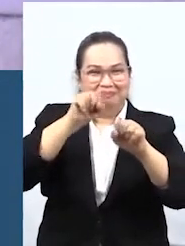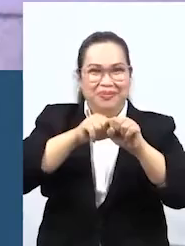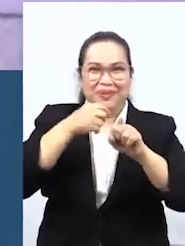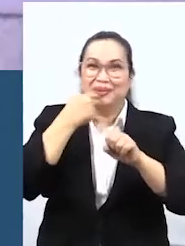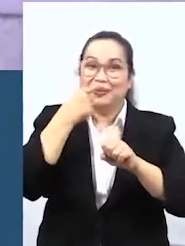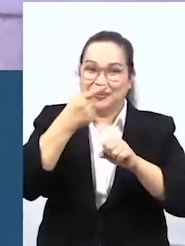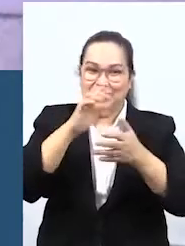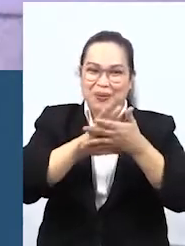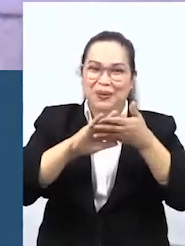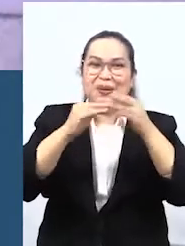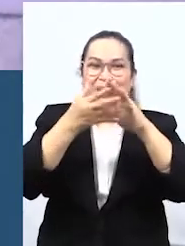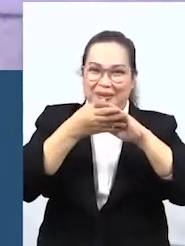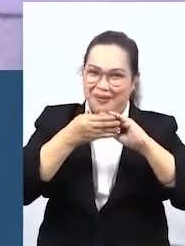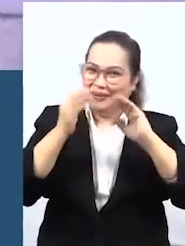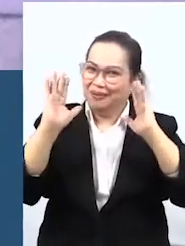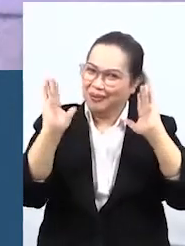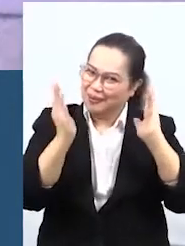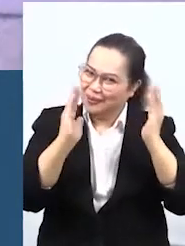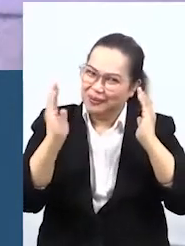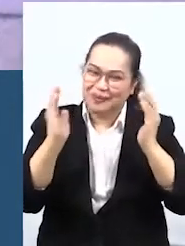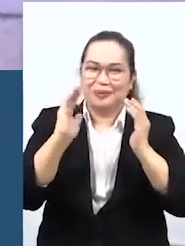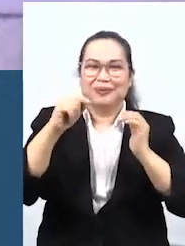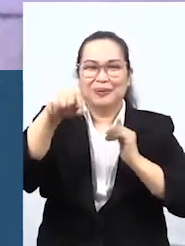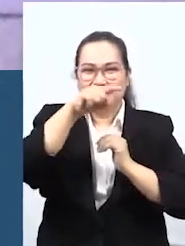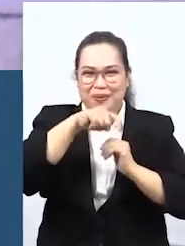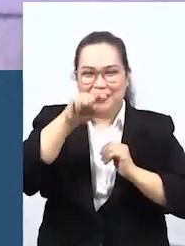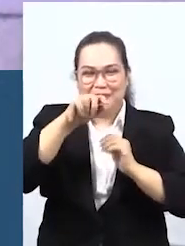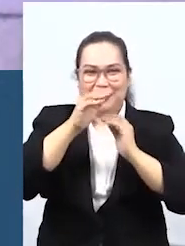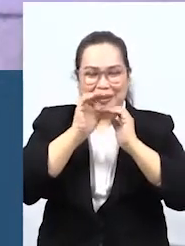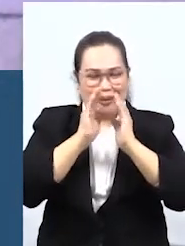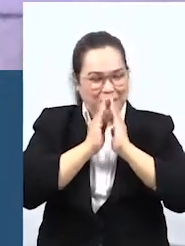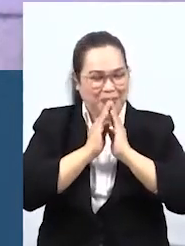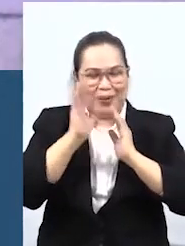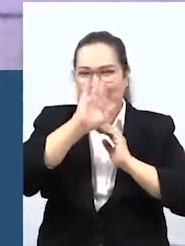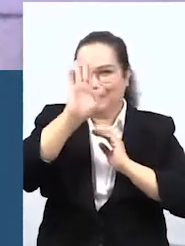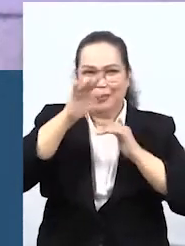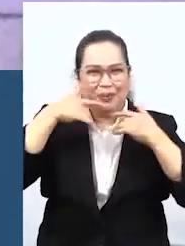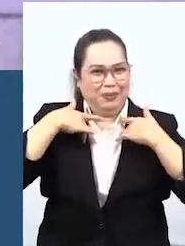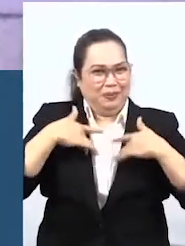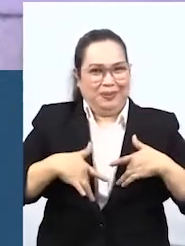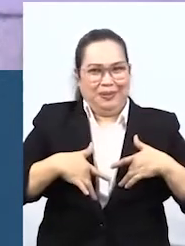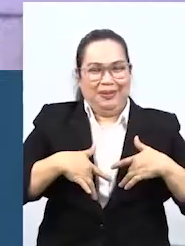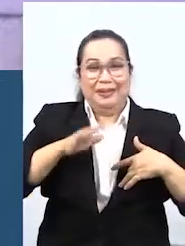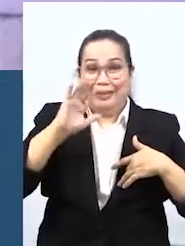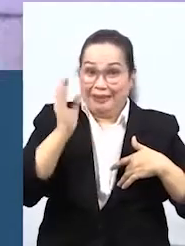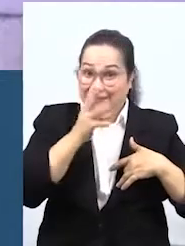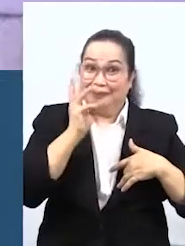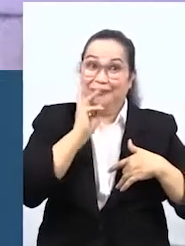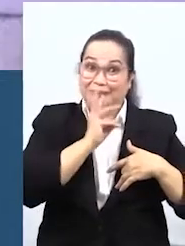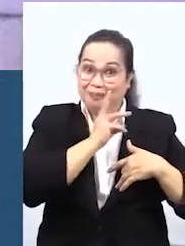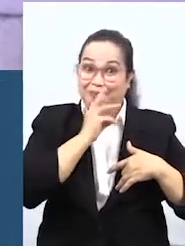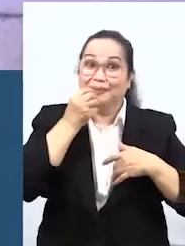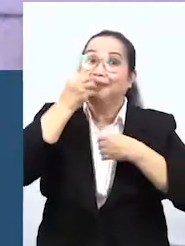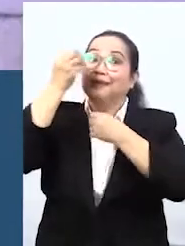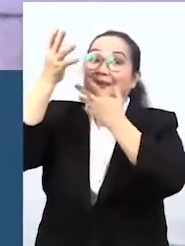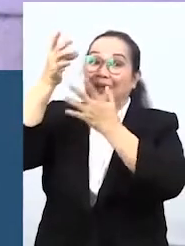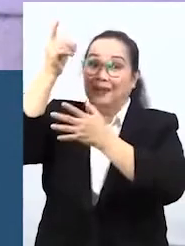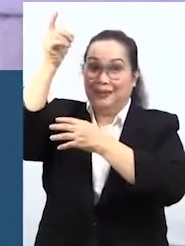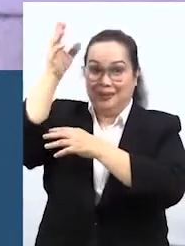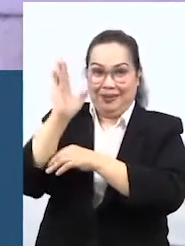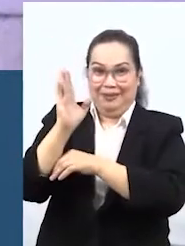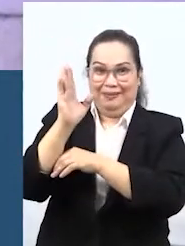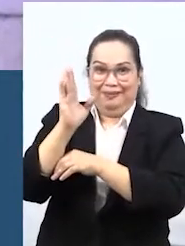his Parable to show that at all times we ough to pray and not lose heart like this widow we should Cry Out to